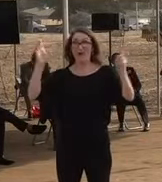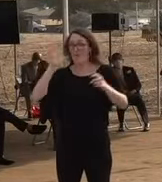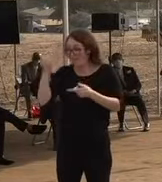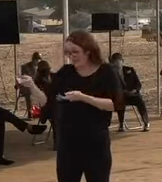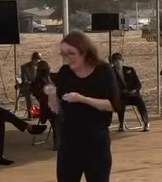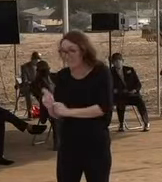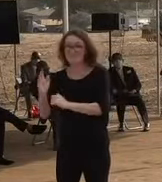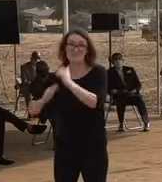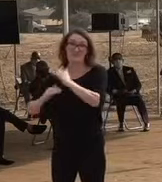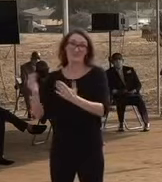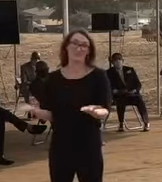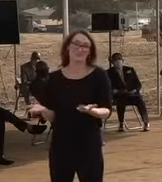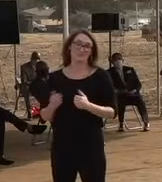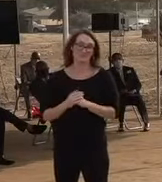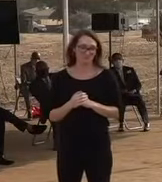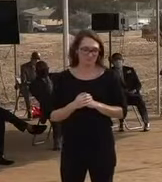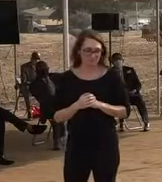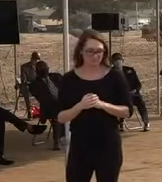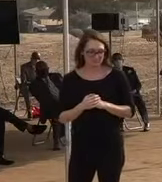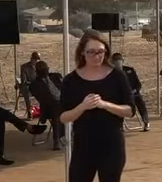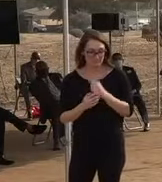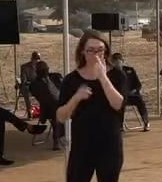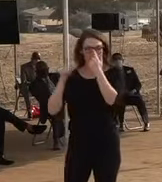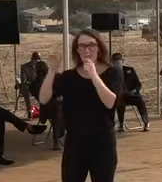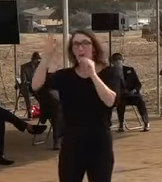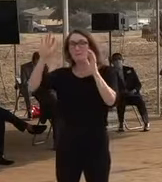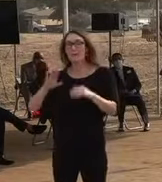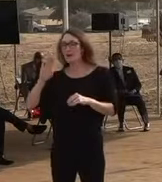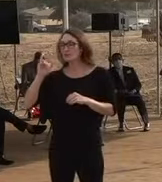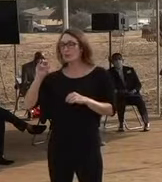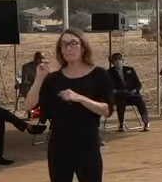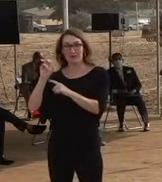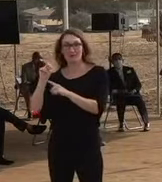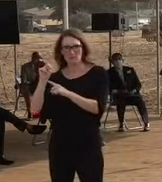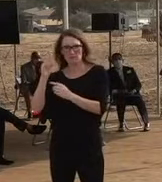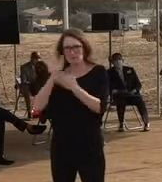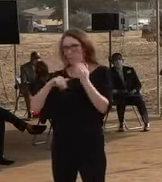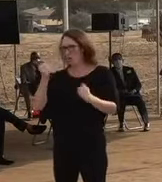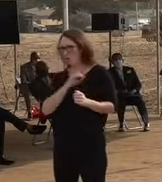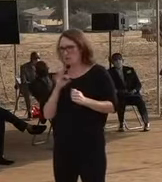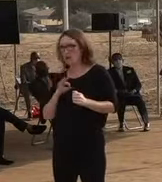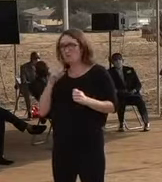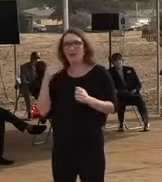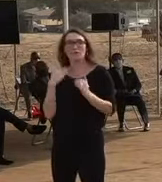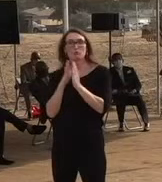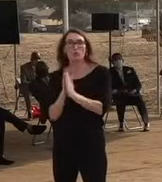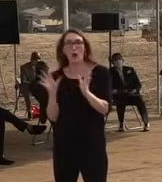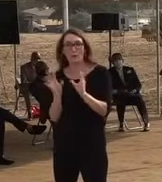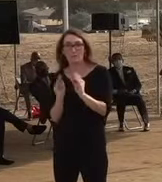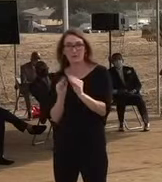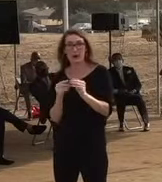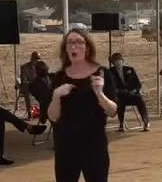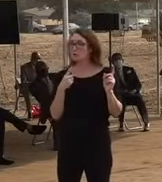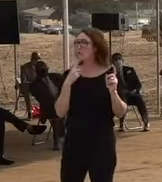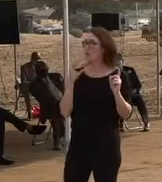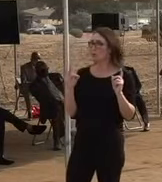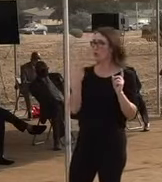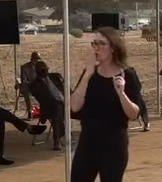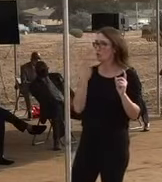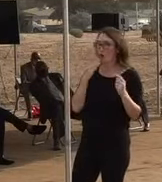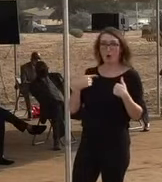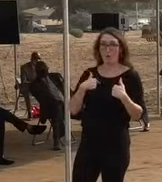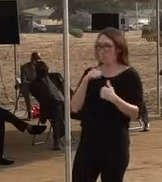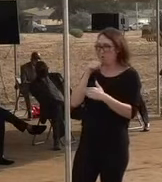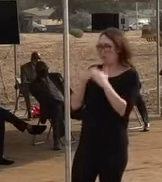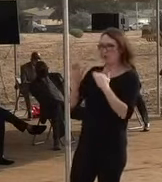I was invited by Pastor Binion and some of his staff. They said, we're having a prayer meeting. And I said, that's good. I'm not a member